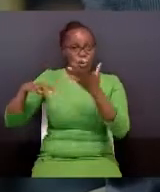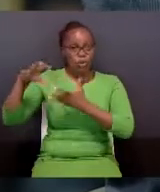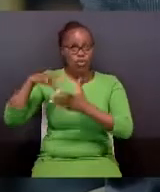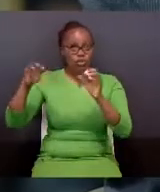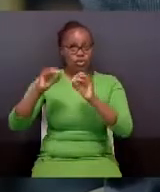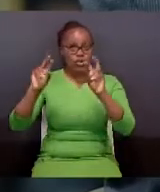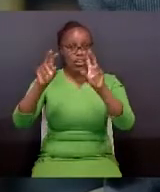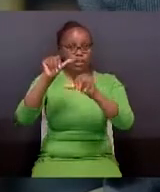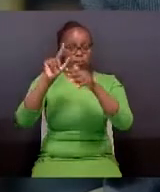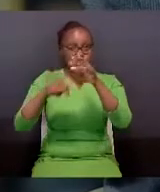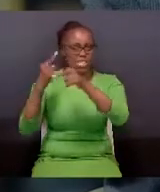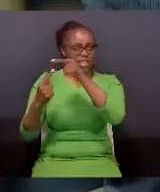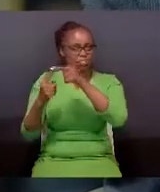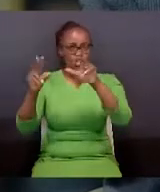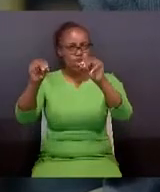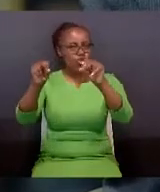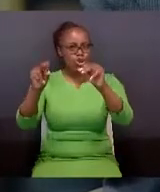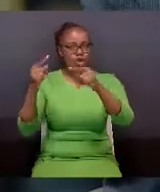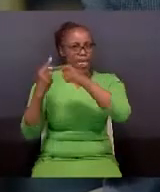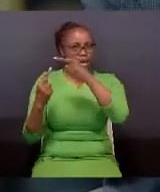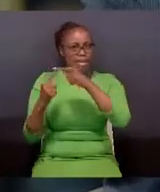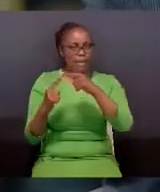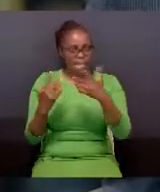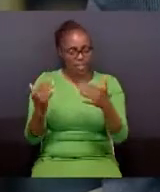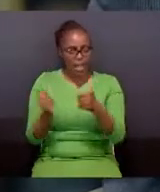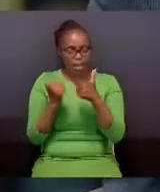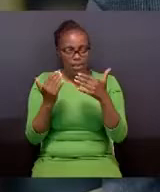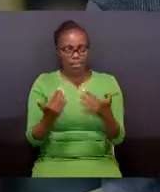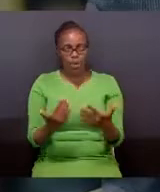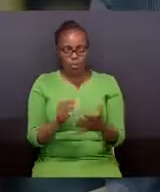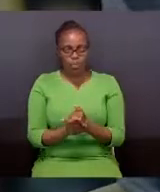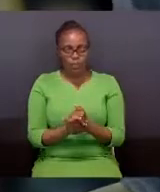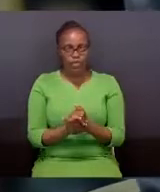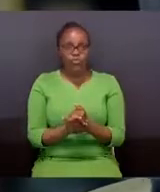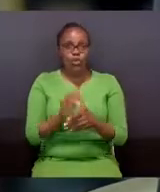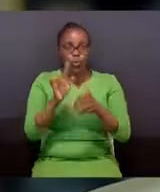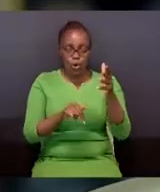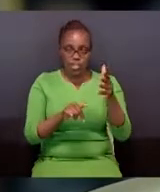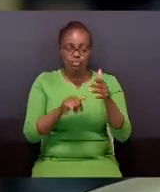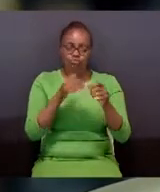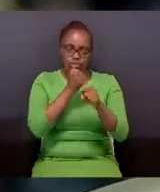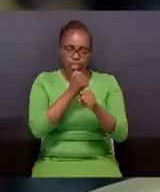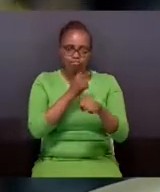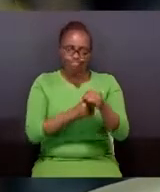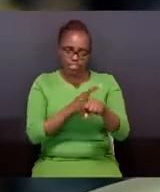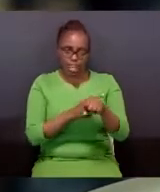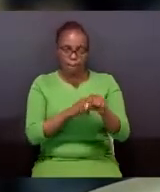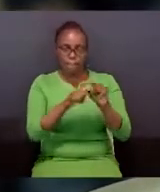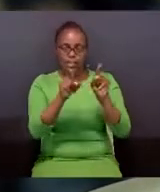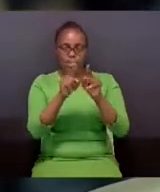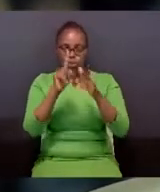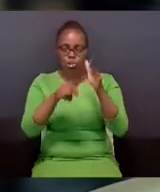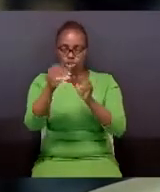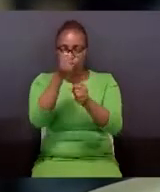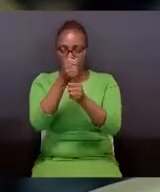this issue of experience. Experience comes with what, with the time, but with what you